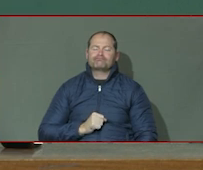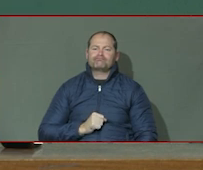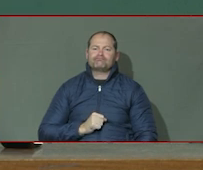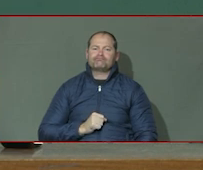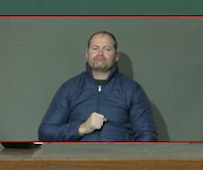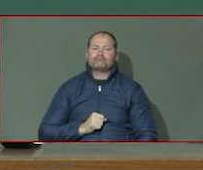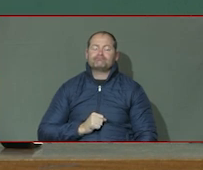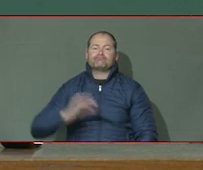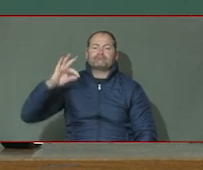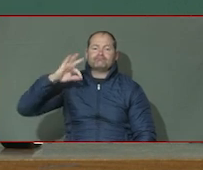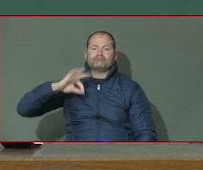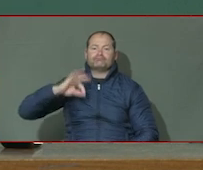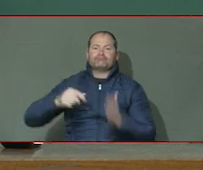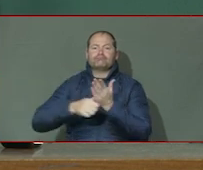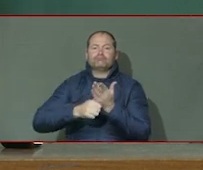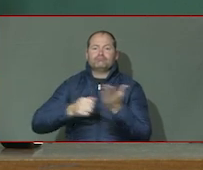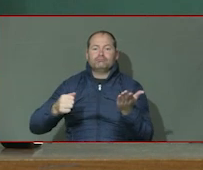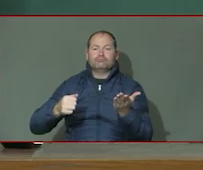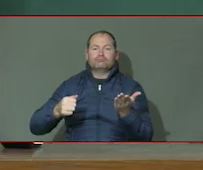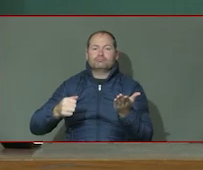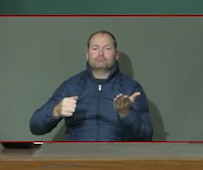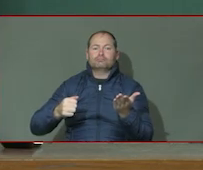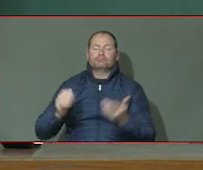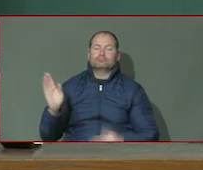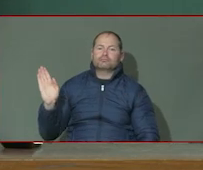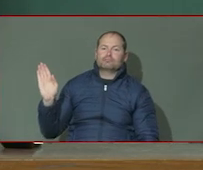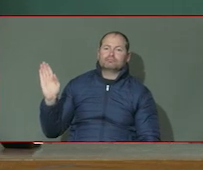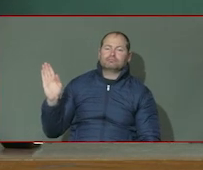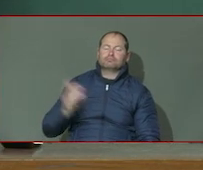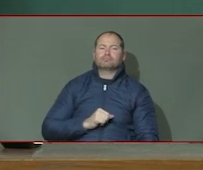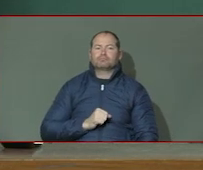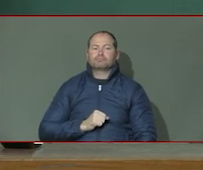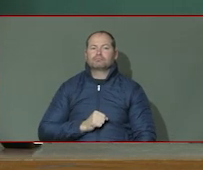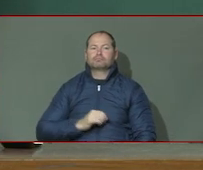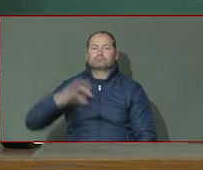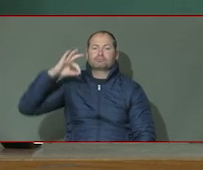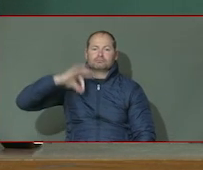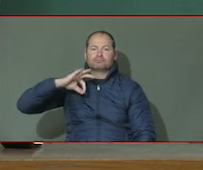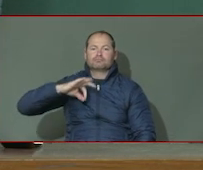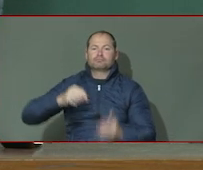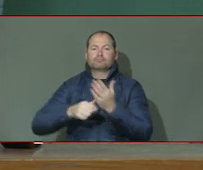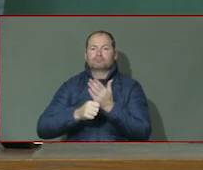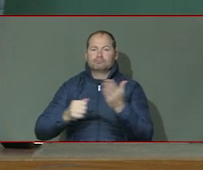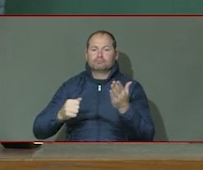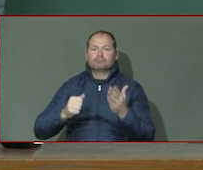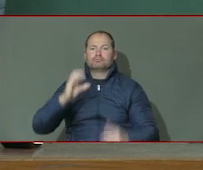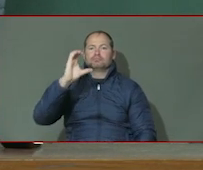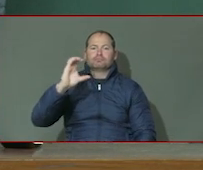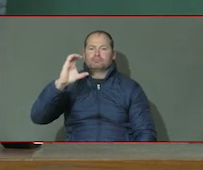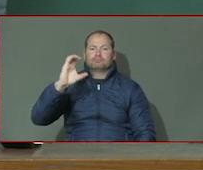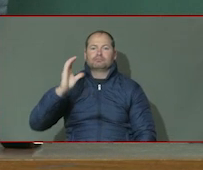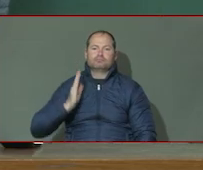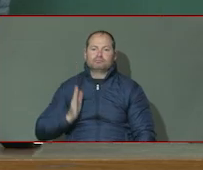Our income tax was 288,000. So our income tax is on the credit side,